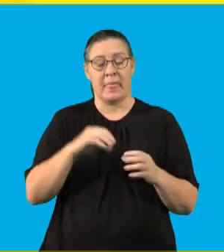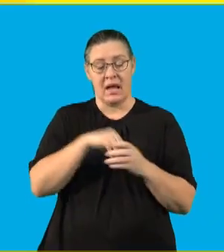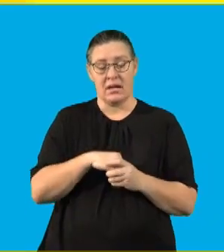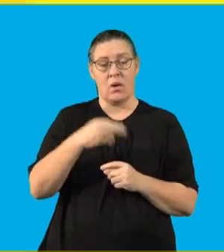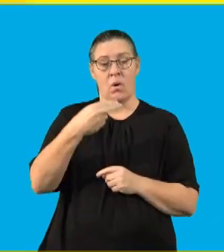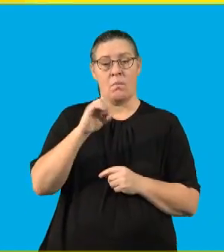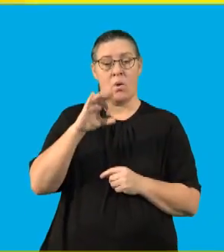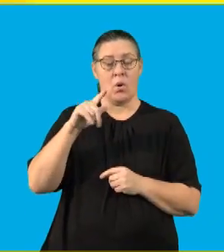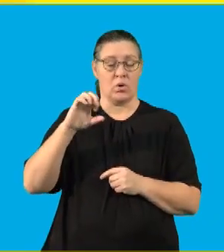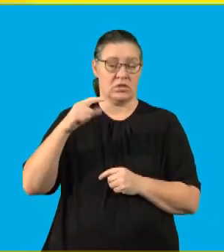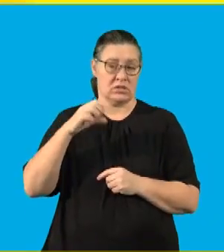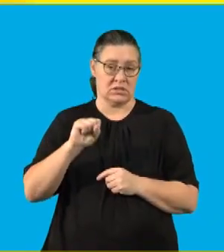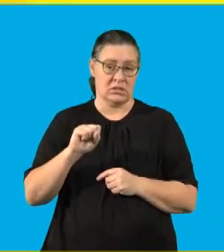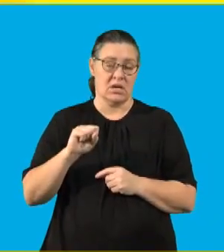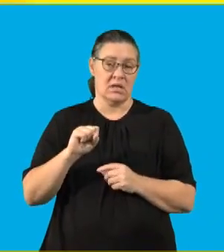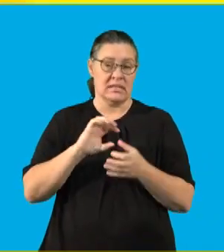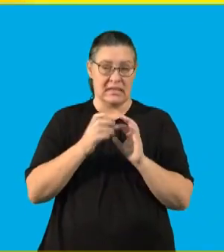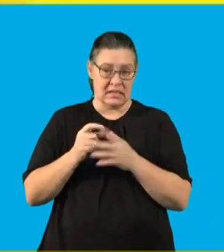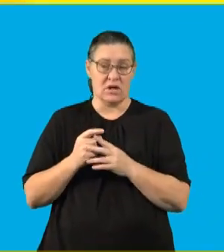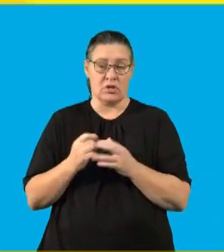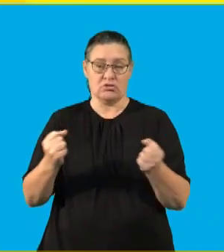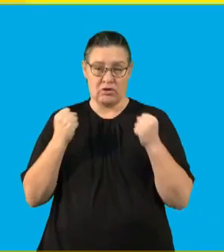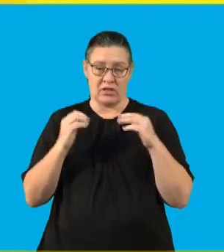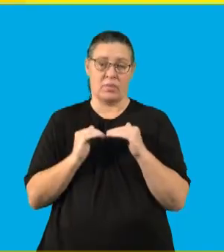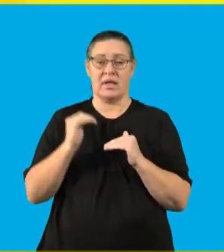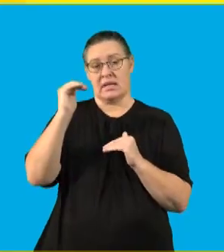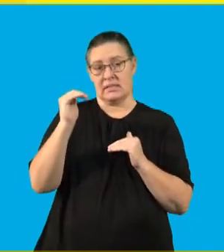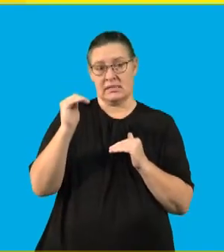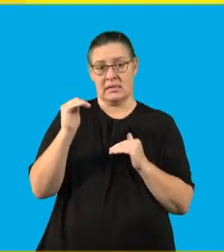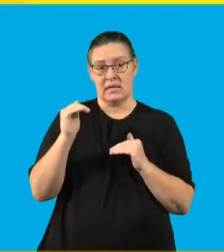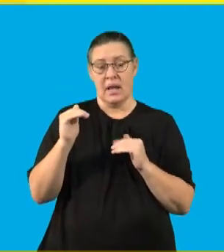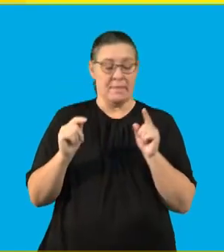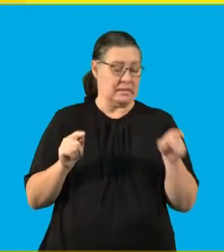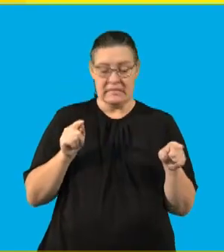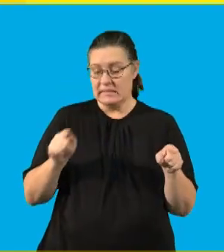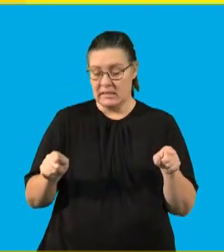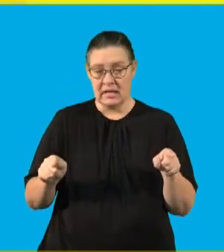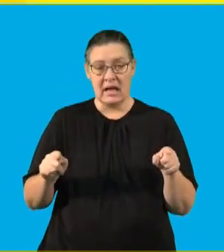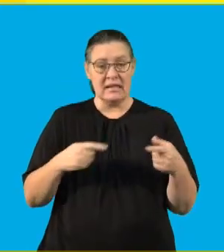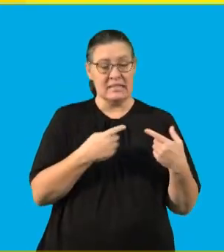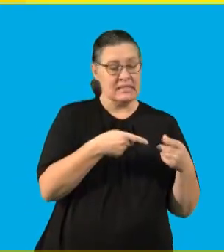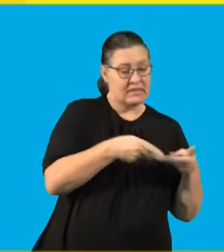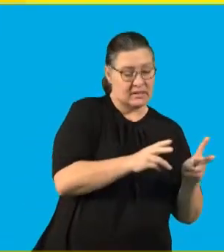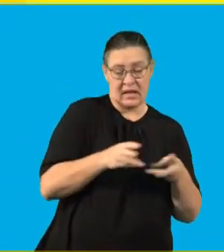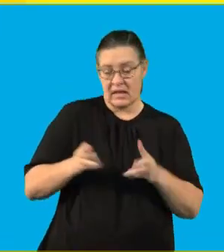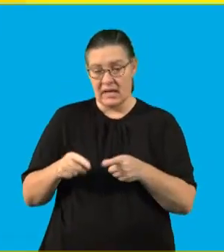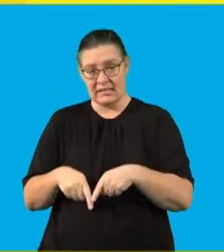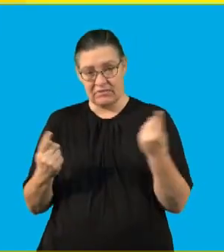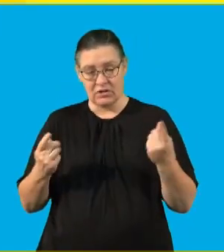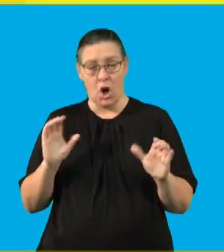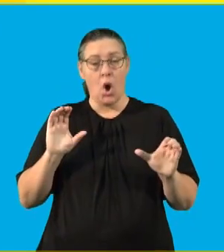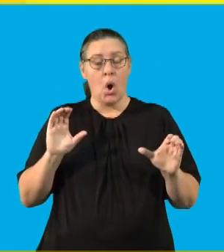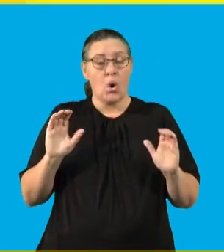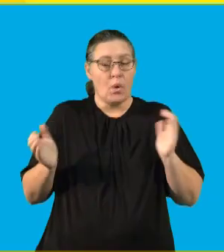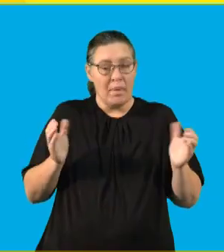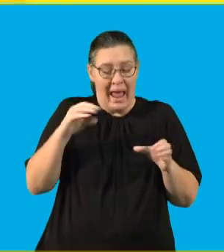series. Within the homologous series, the strength is going to increase. But now when comparing two different homologous series, we now need